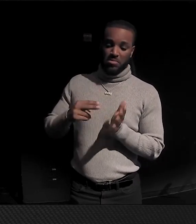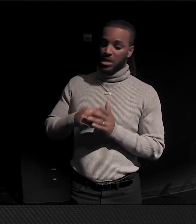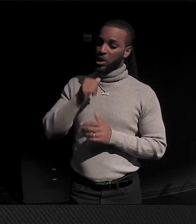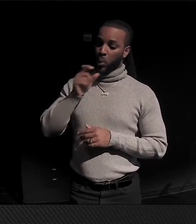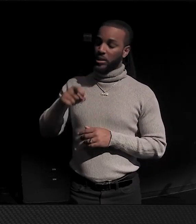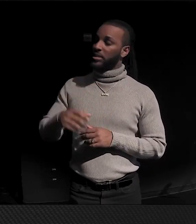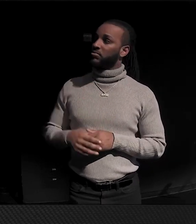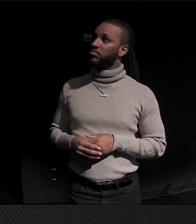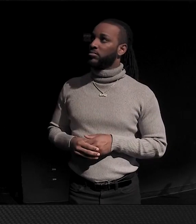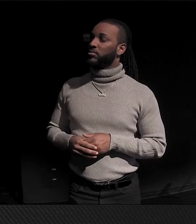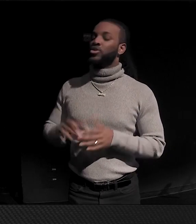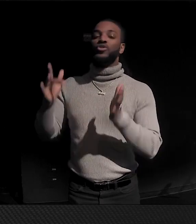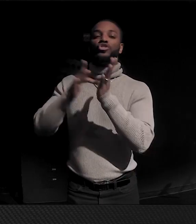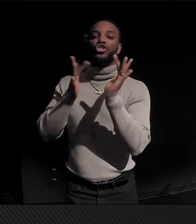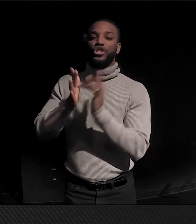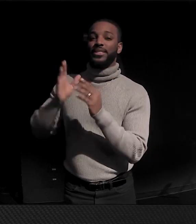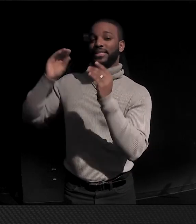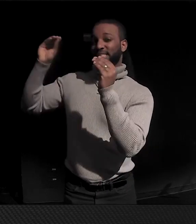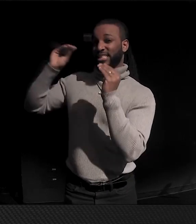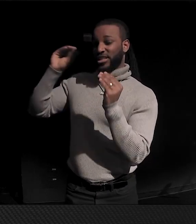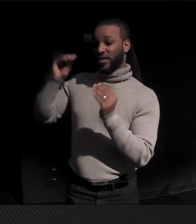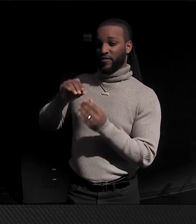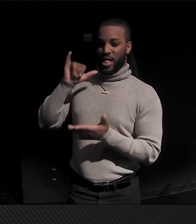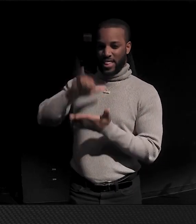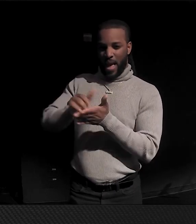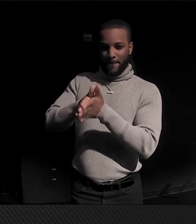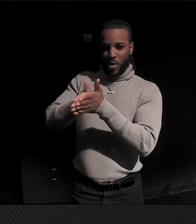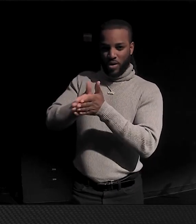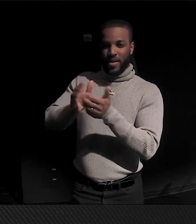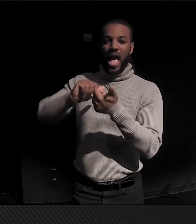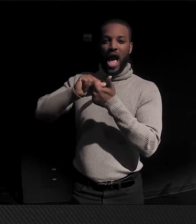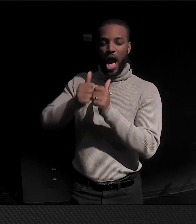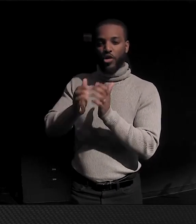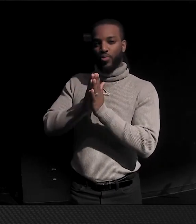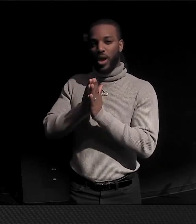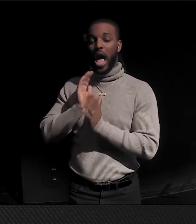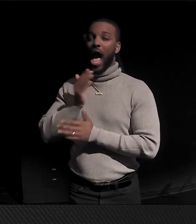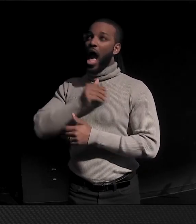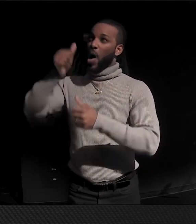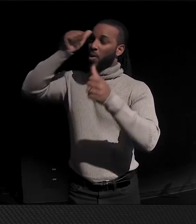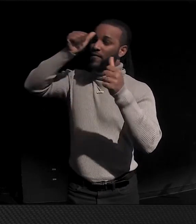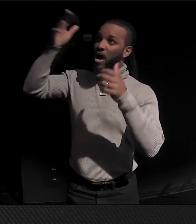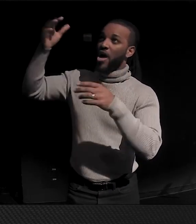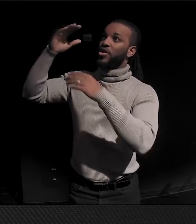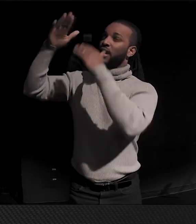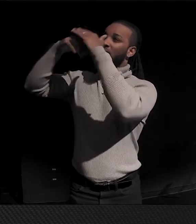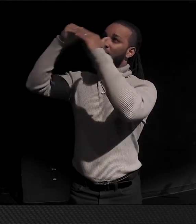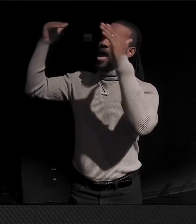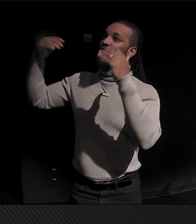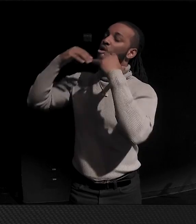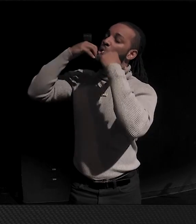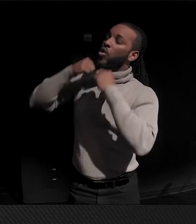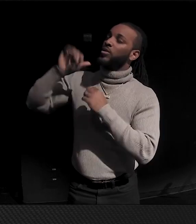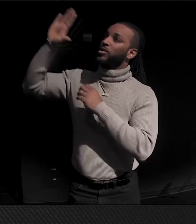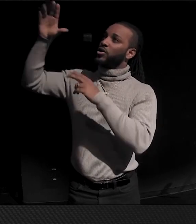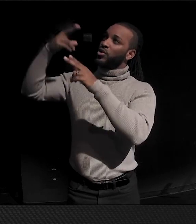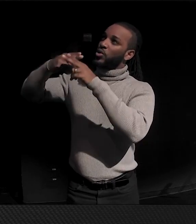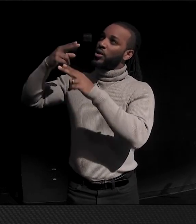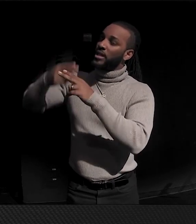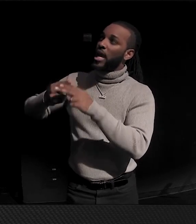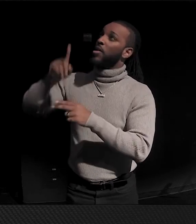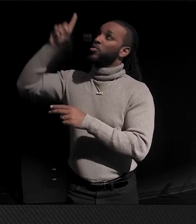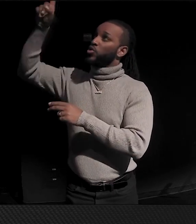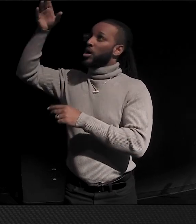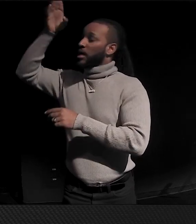then Jesus teaches us out of that motive how to pray. Our Father who is in heaven, holy is your name. Vertical adoration, your God, I'm